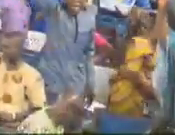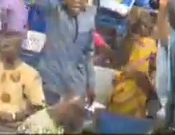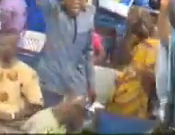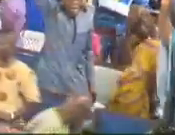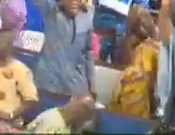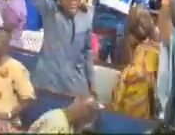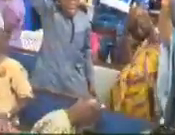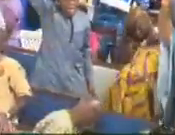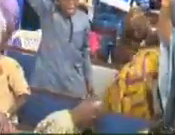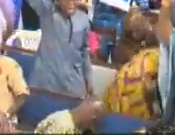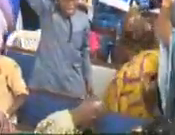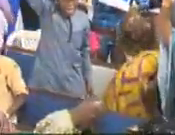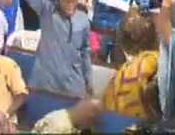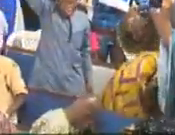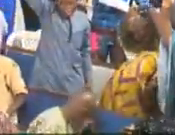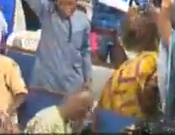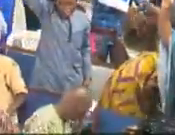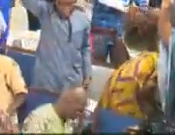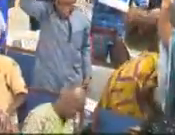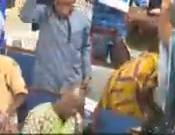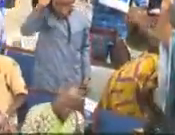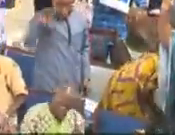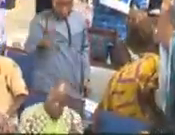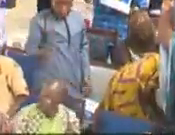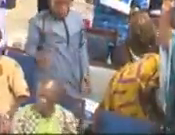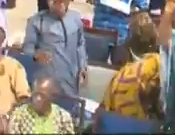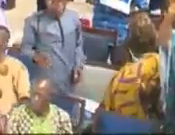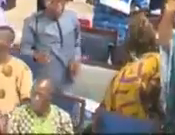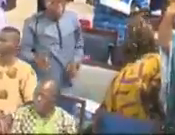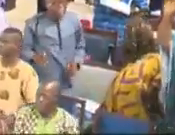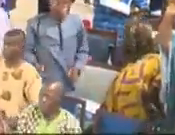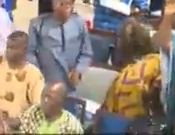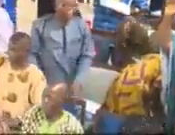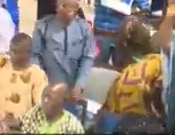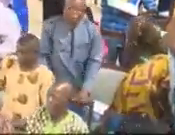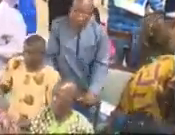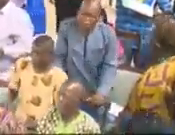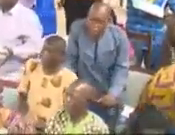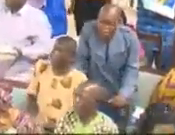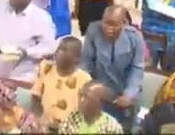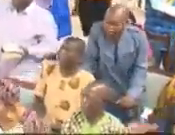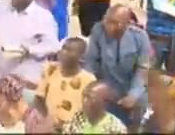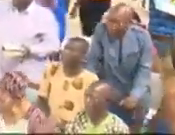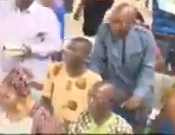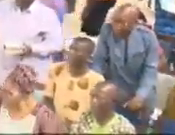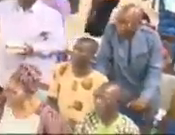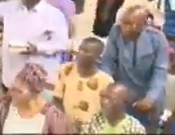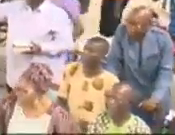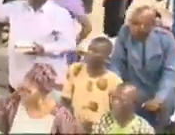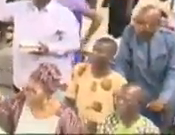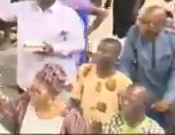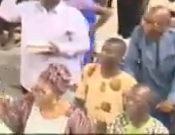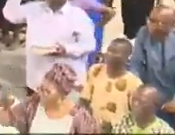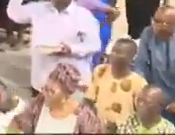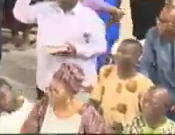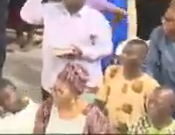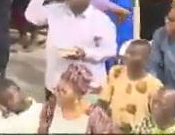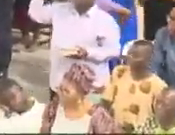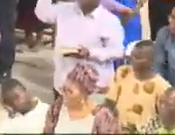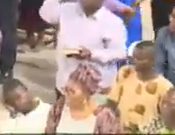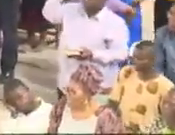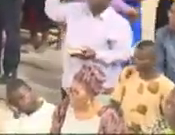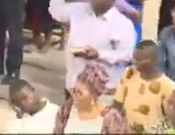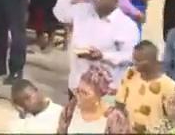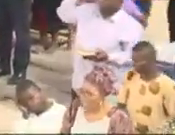beginning from now, Let my season of